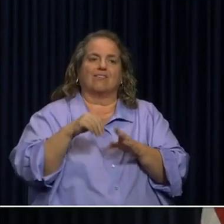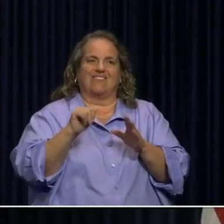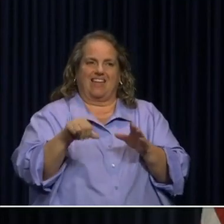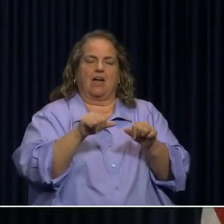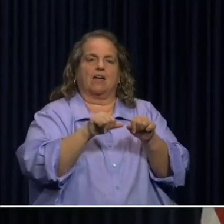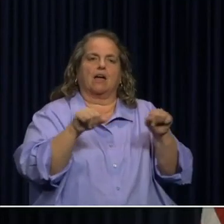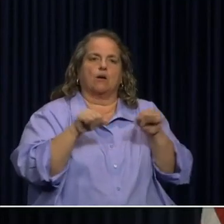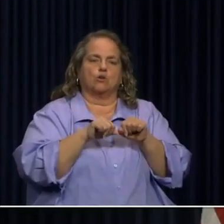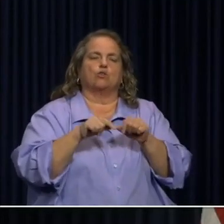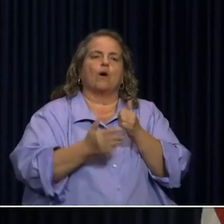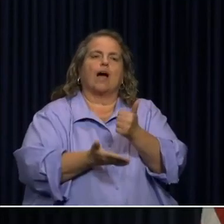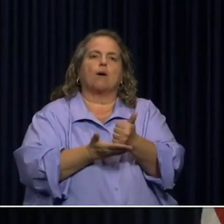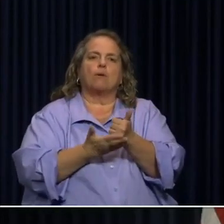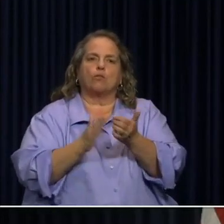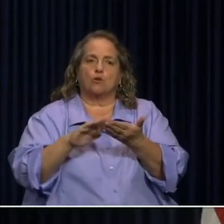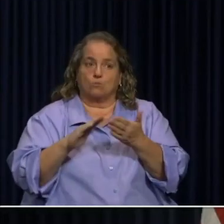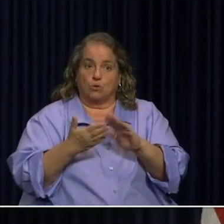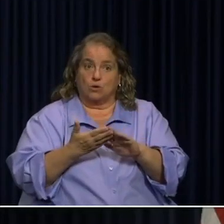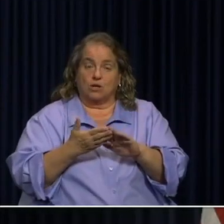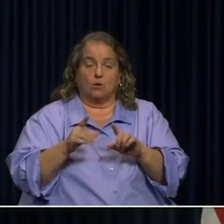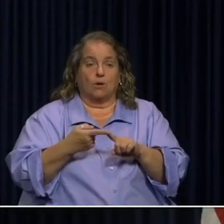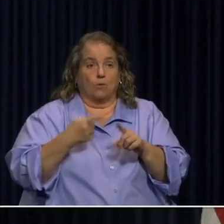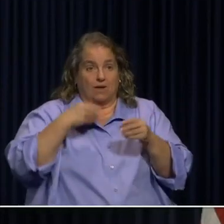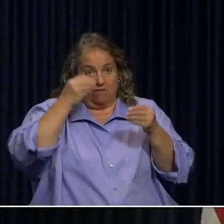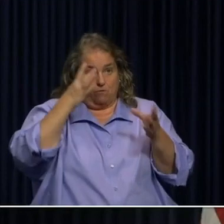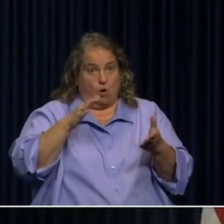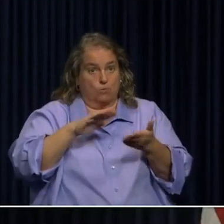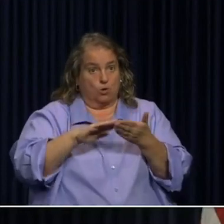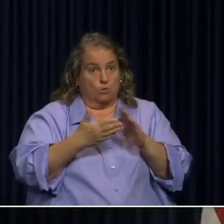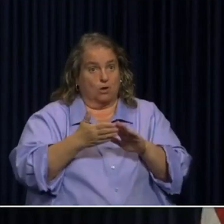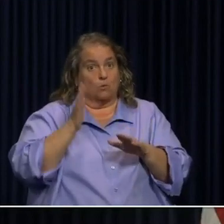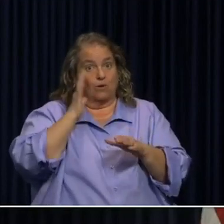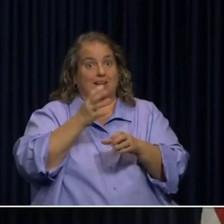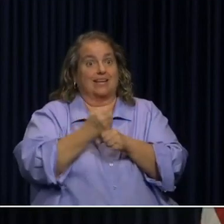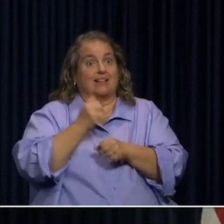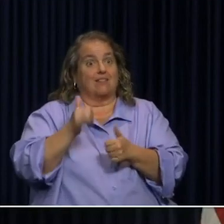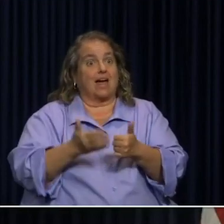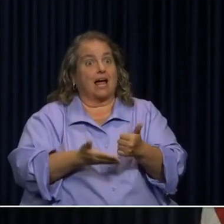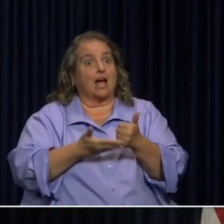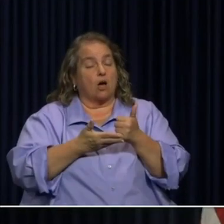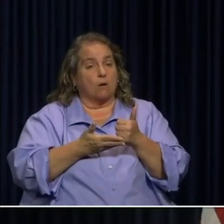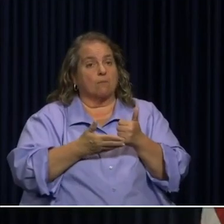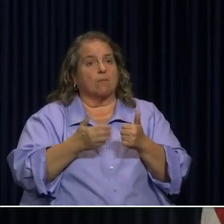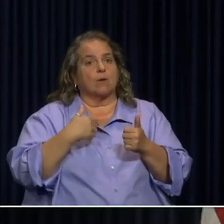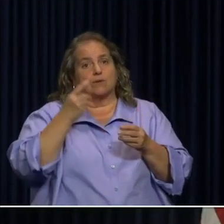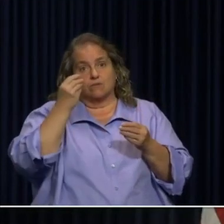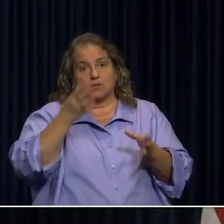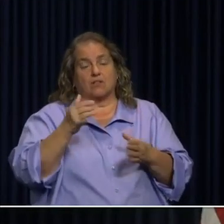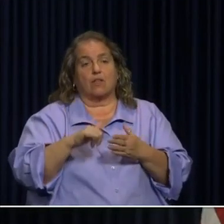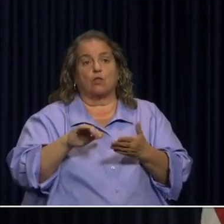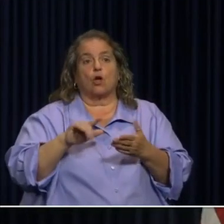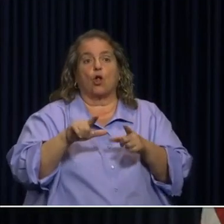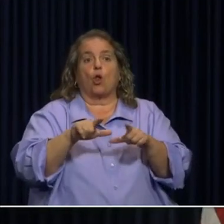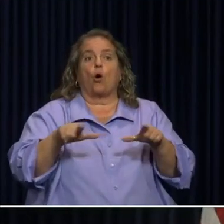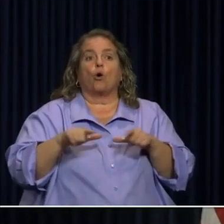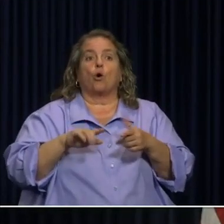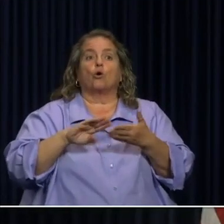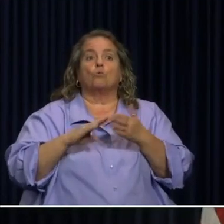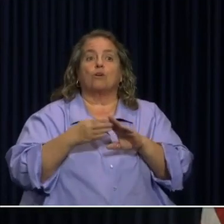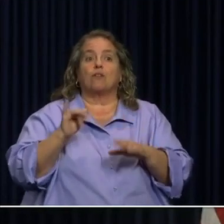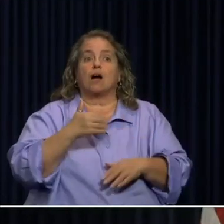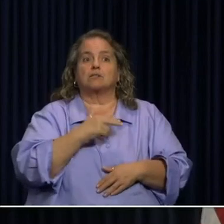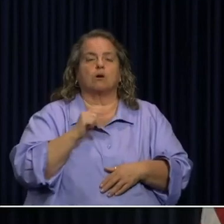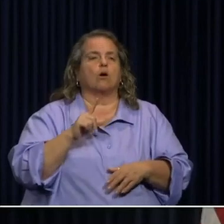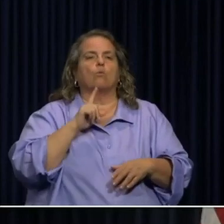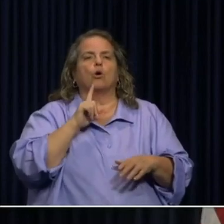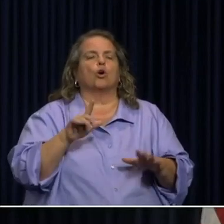community. When we informed the community that they would have this help, I'm informed that the local community was very grateful and described them